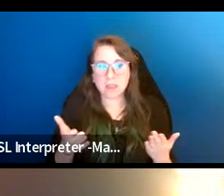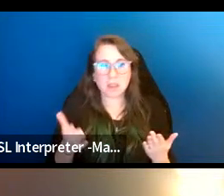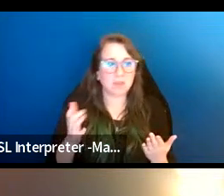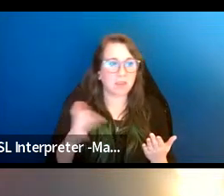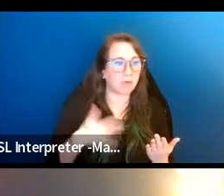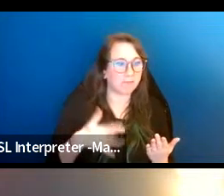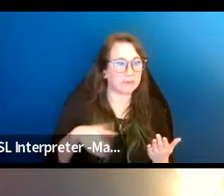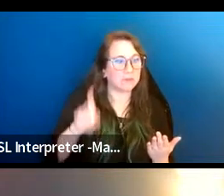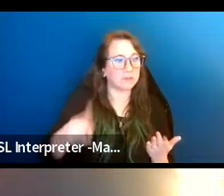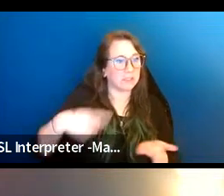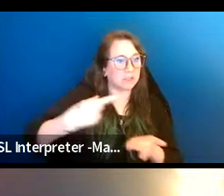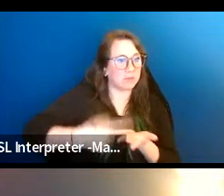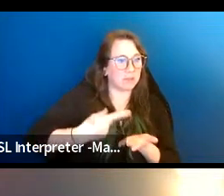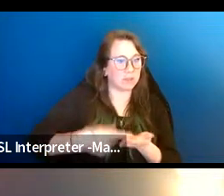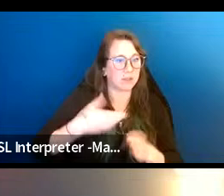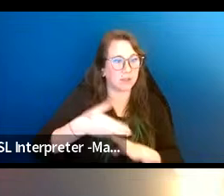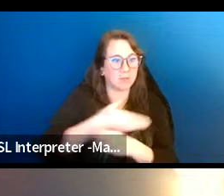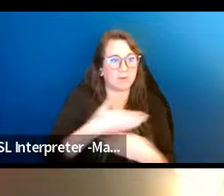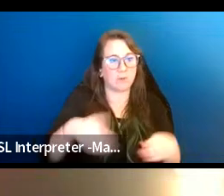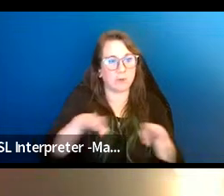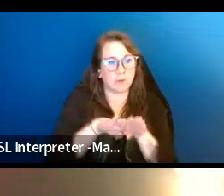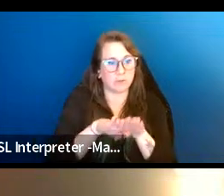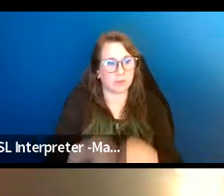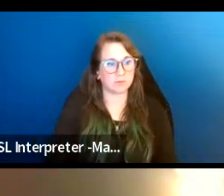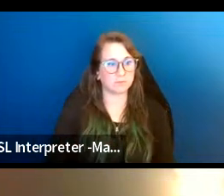be discussed.